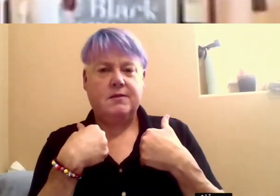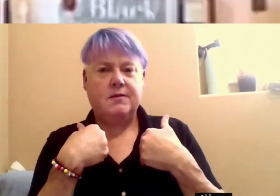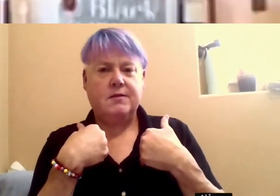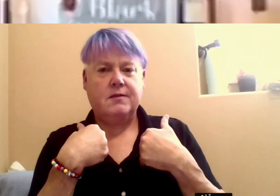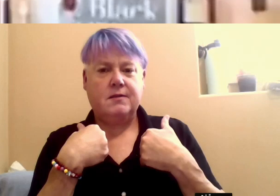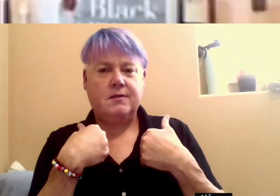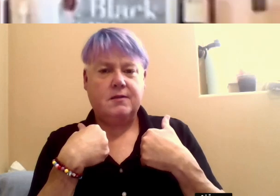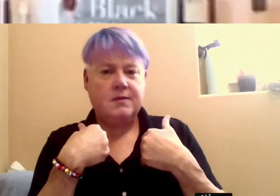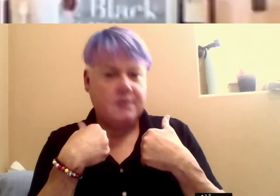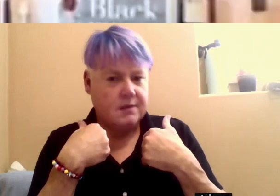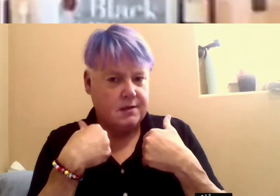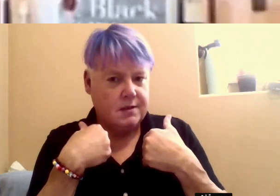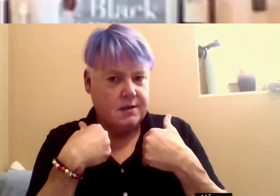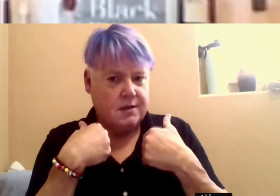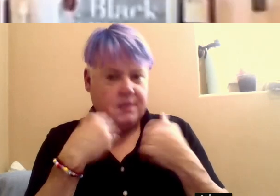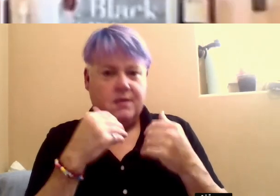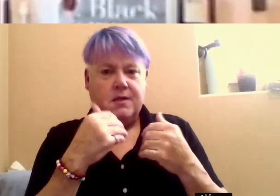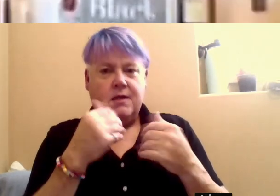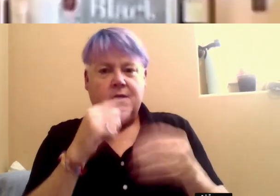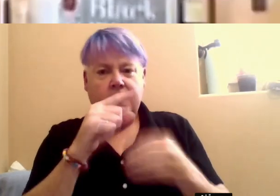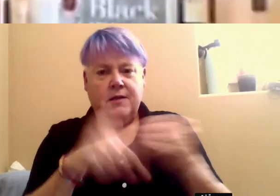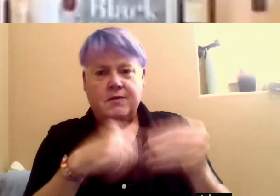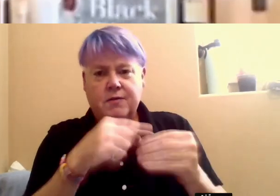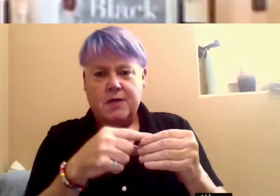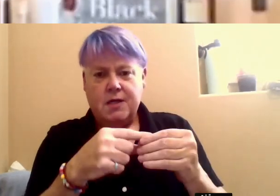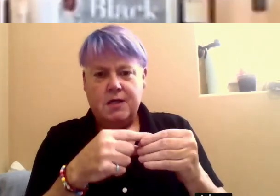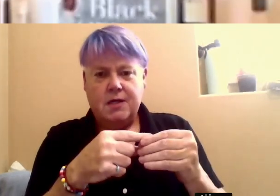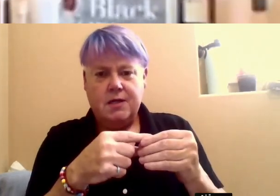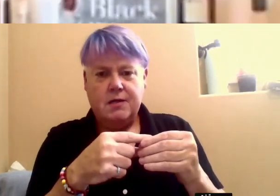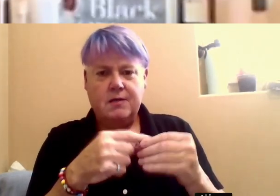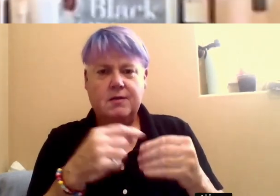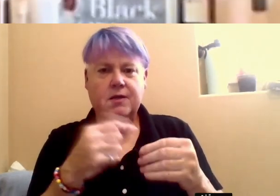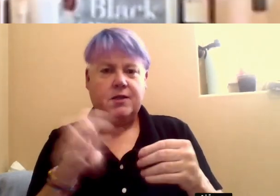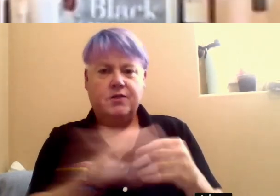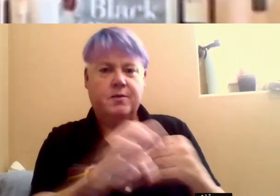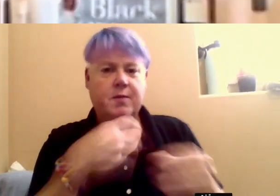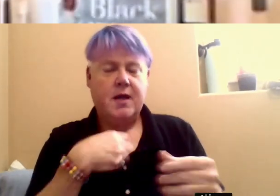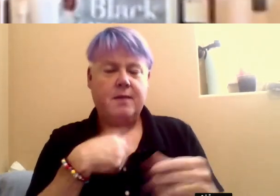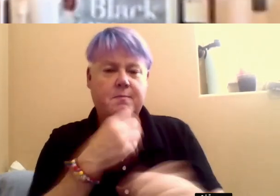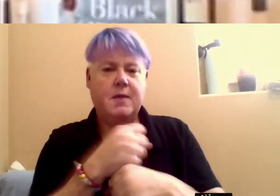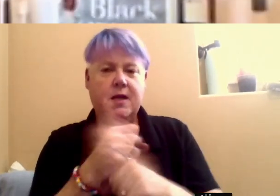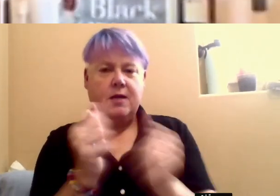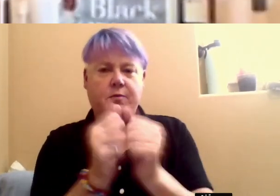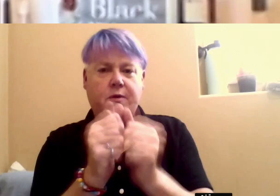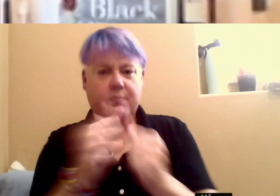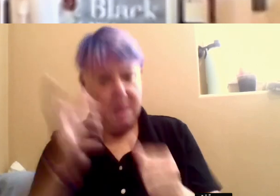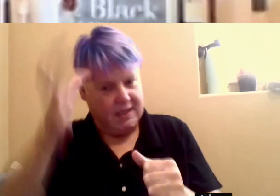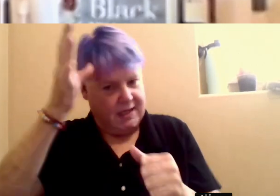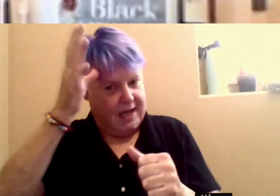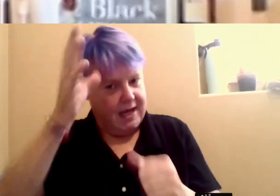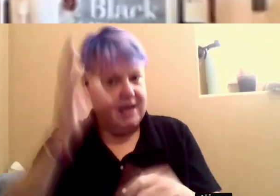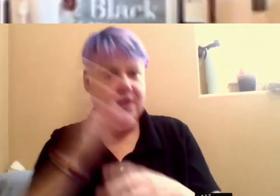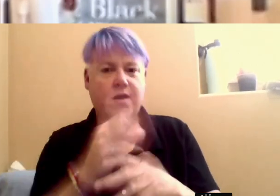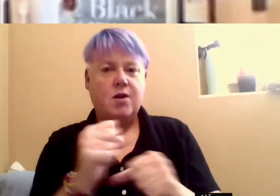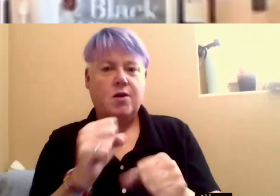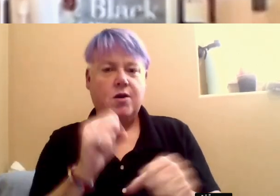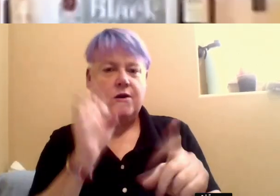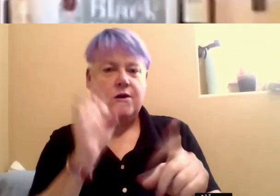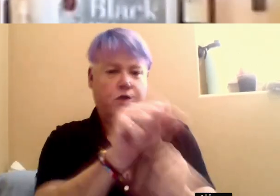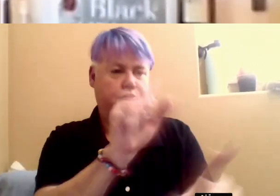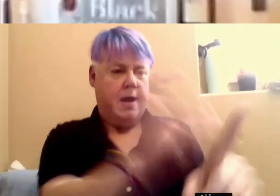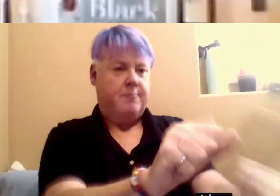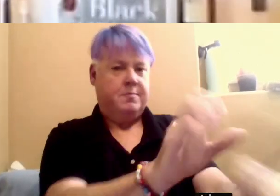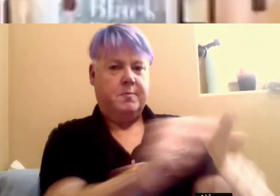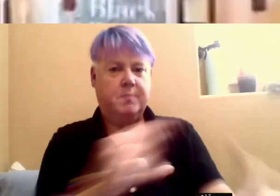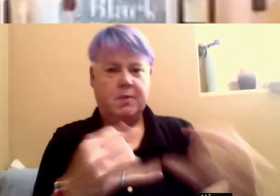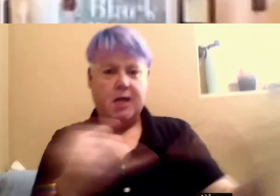it's centered around a journey I took with my father to his trap line. So we kind of gradually make our way there through the